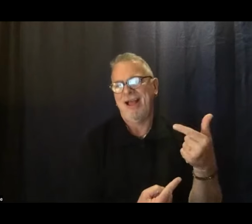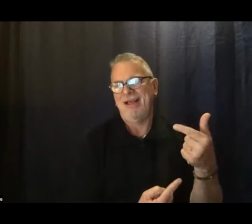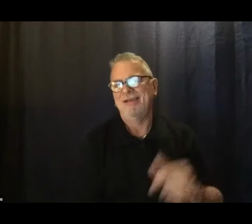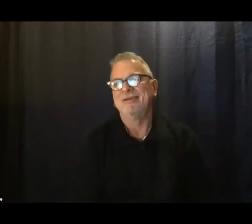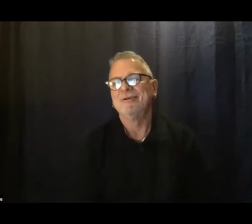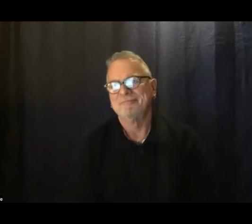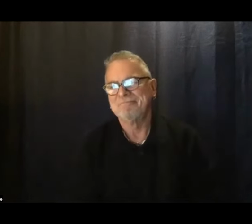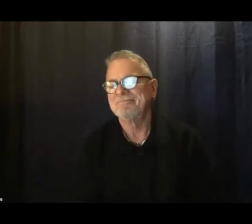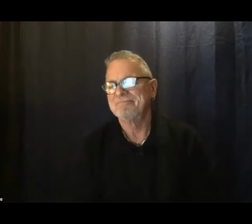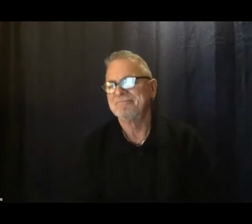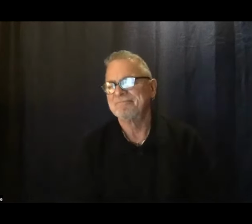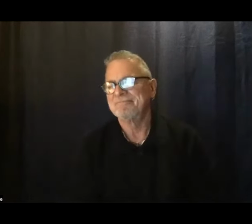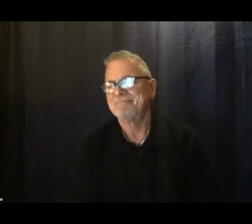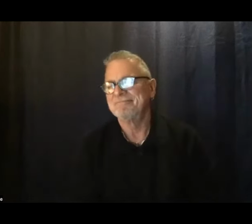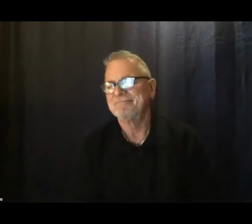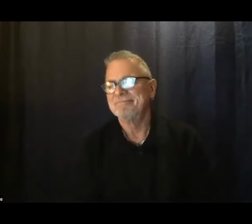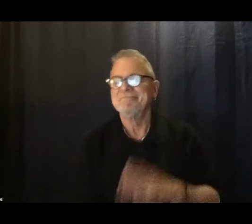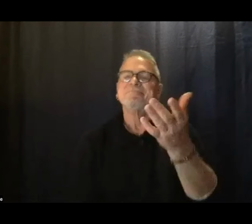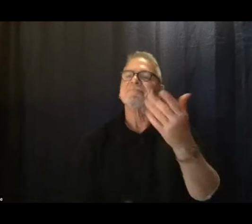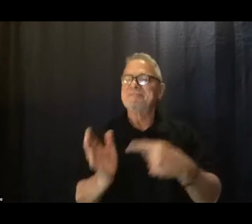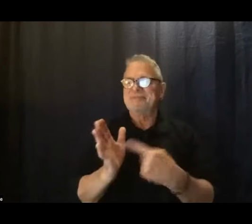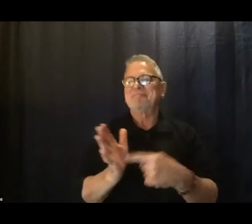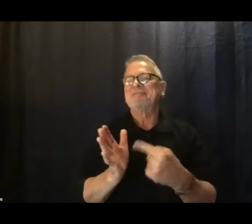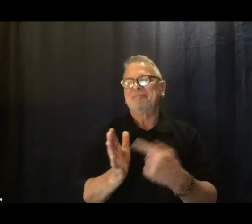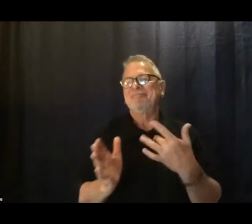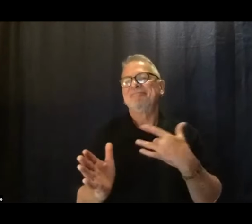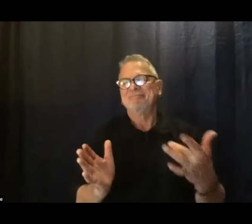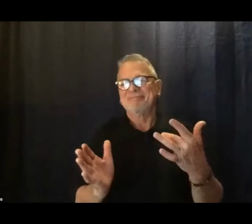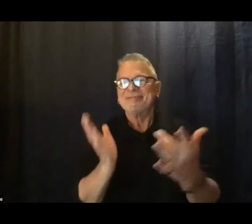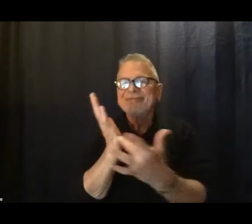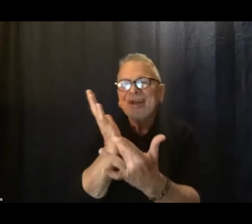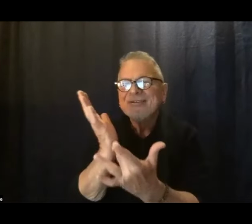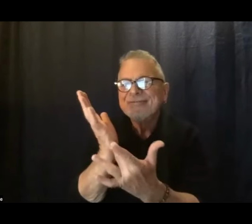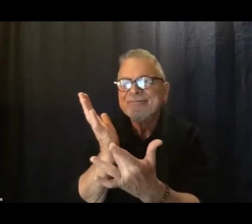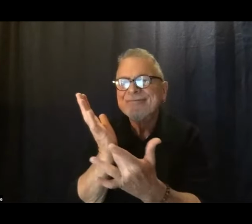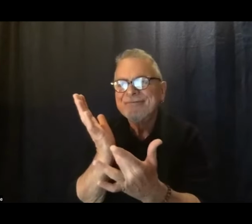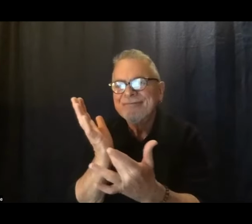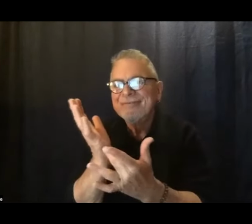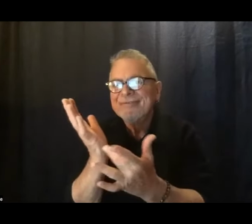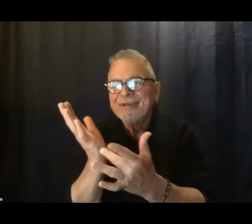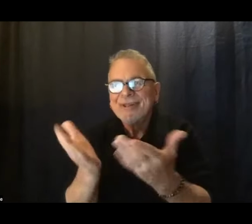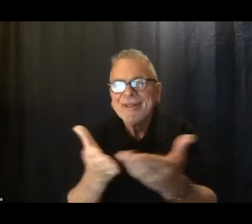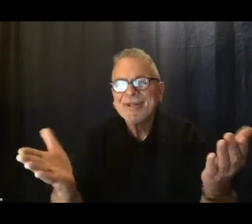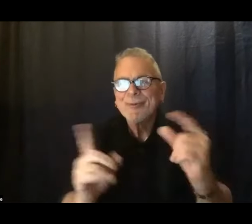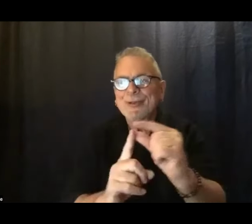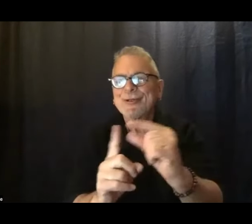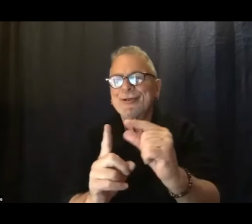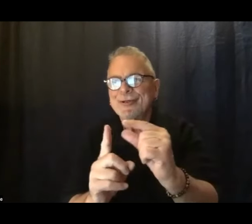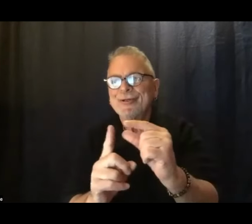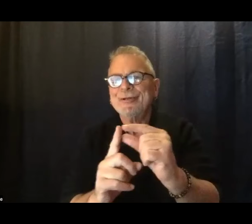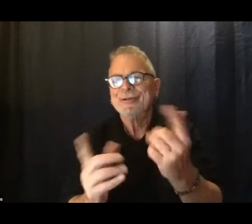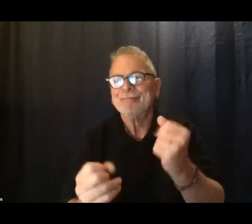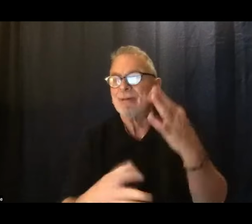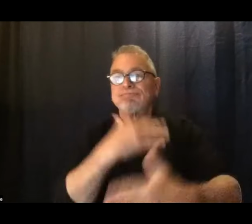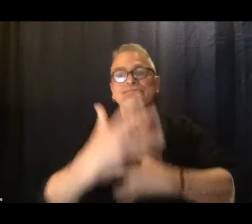PF and Chang. You spell all that out. So the restaurant's name itself as well. Technical